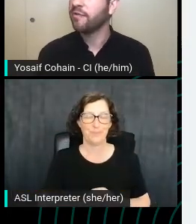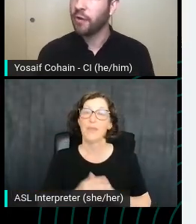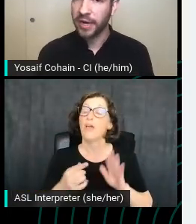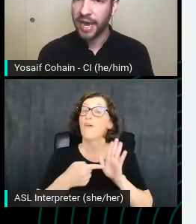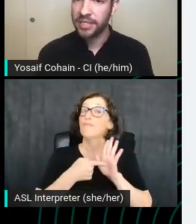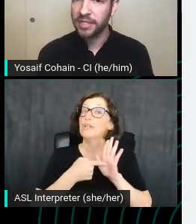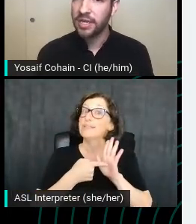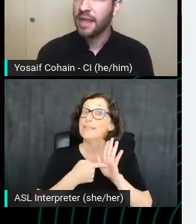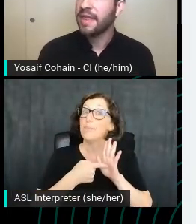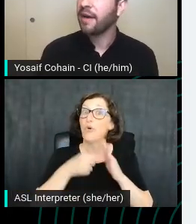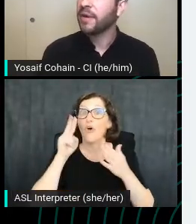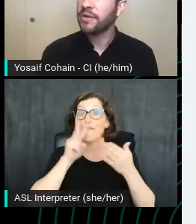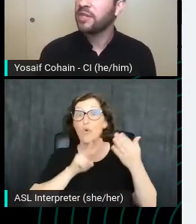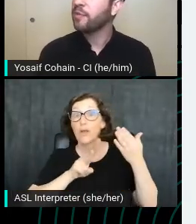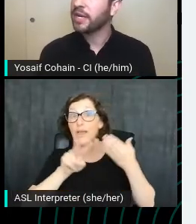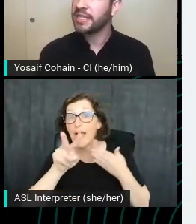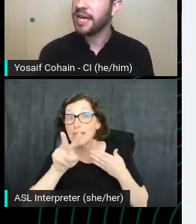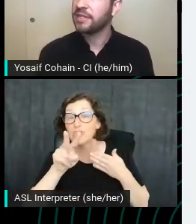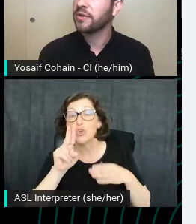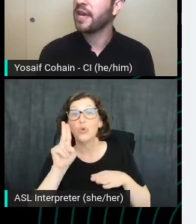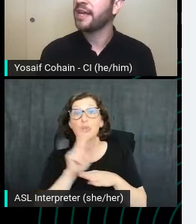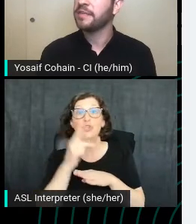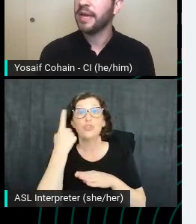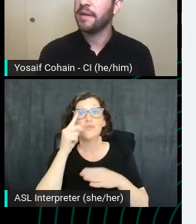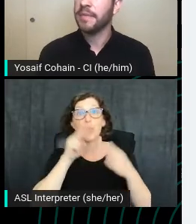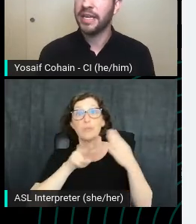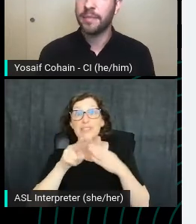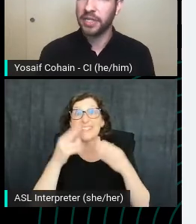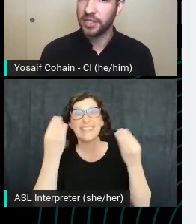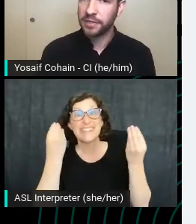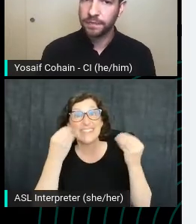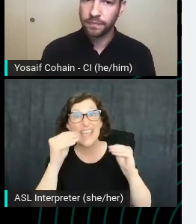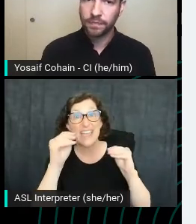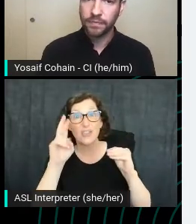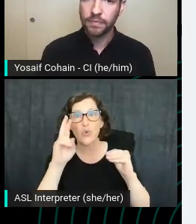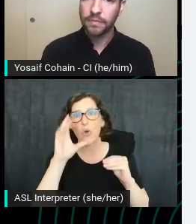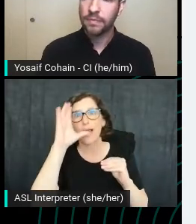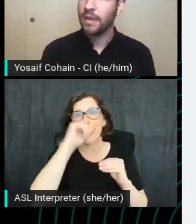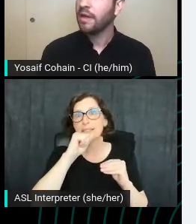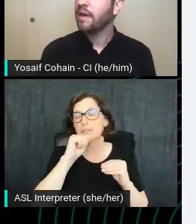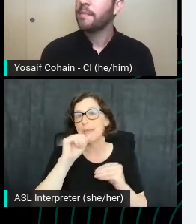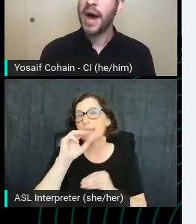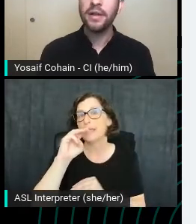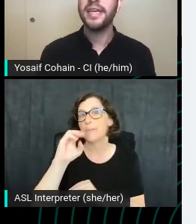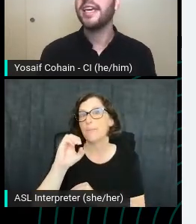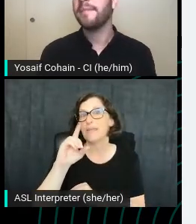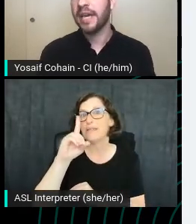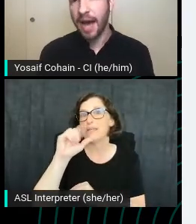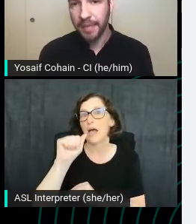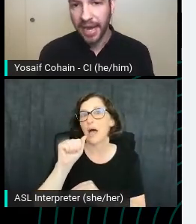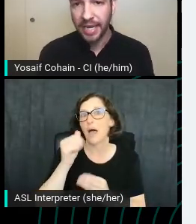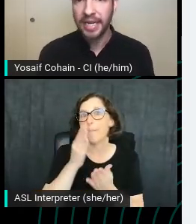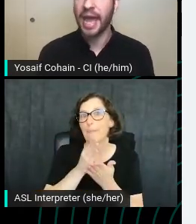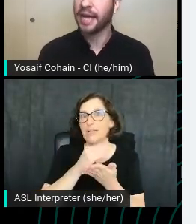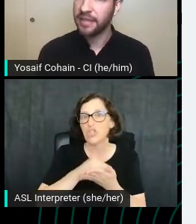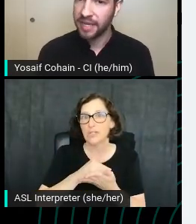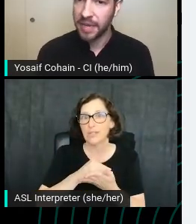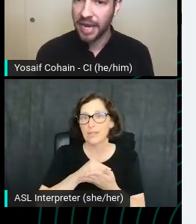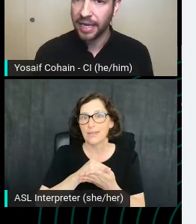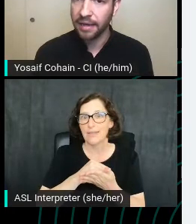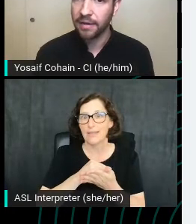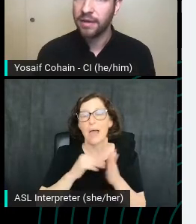can include forecasts that we use to predict sales or to estimate media budgets. Modeling can be complicated